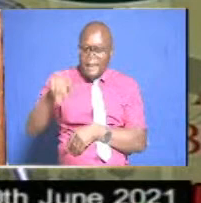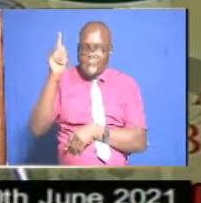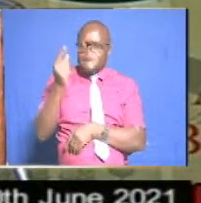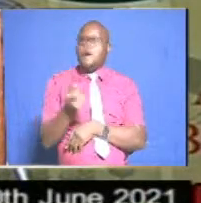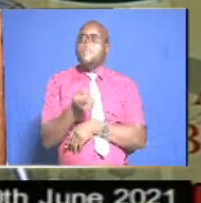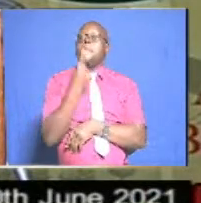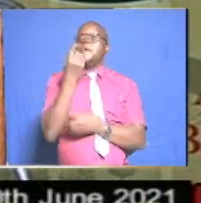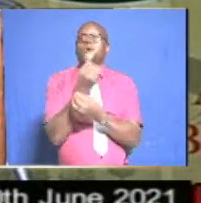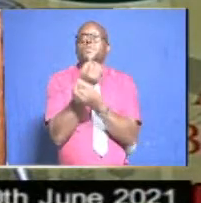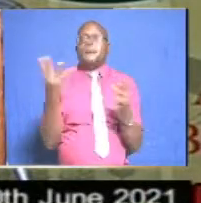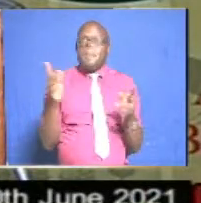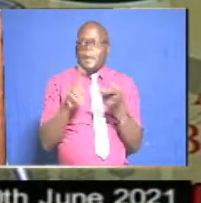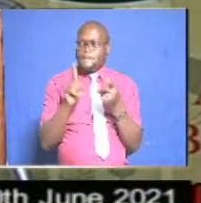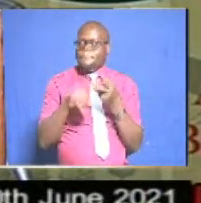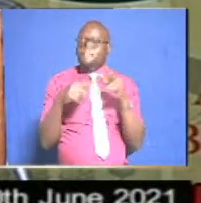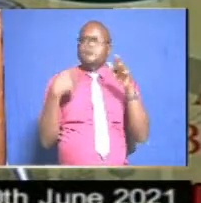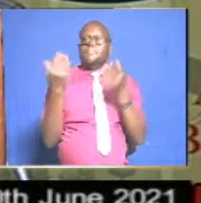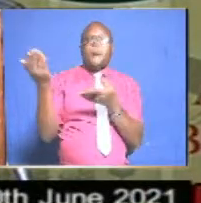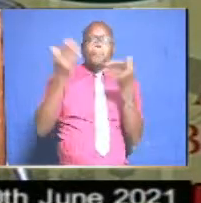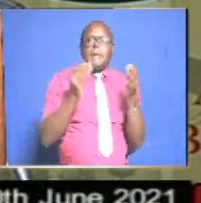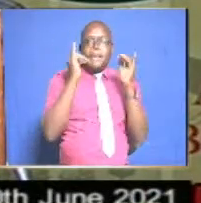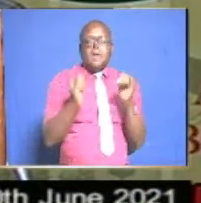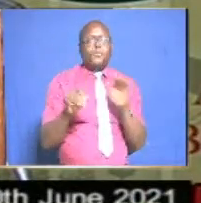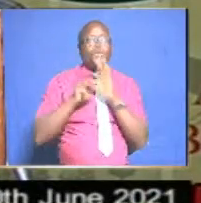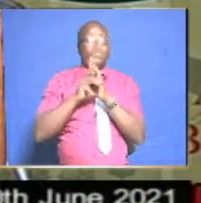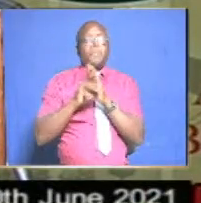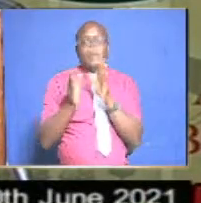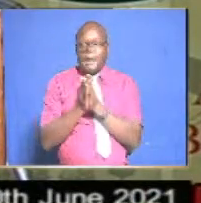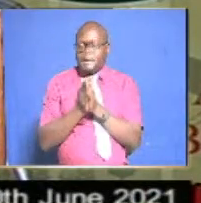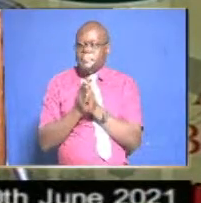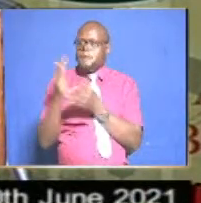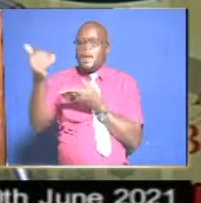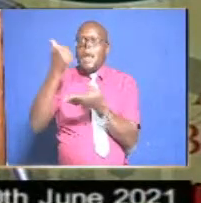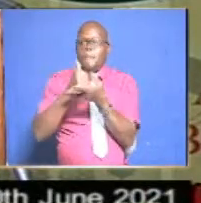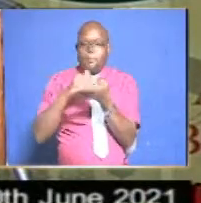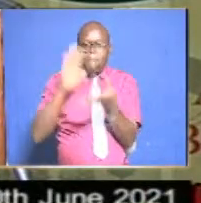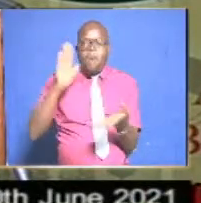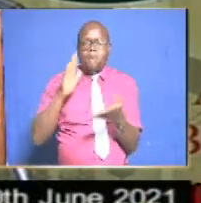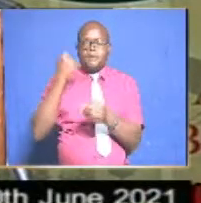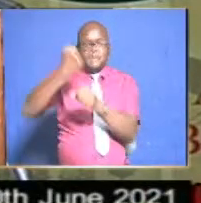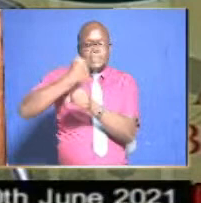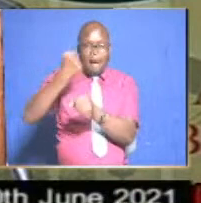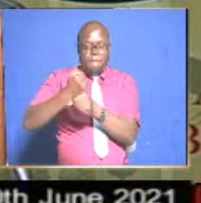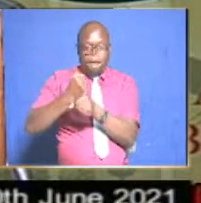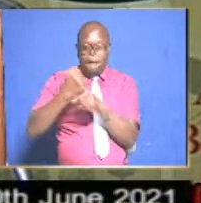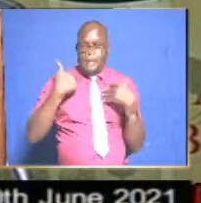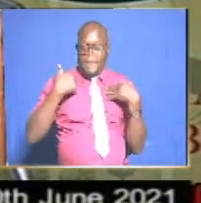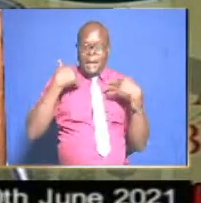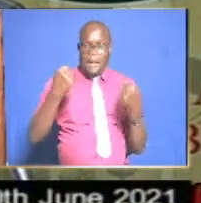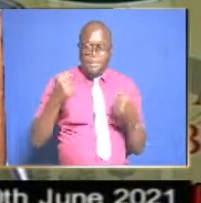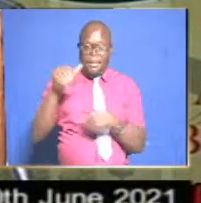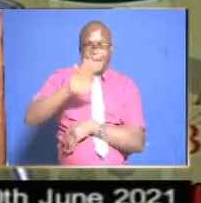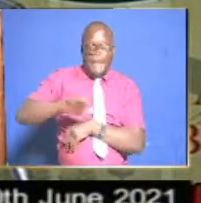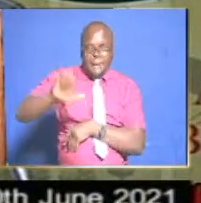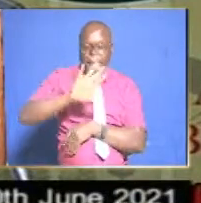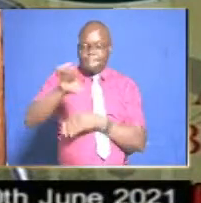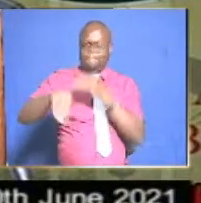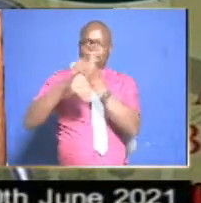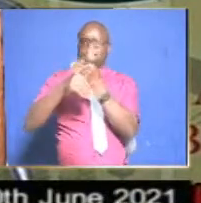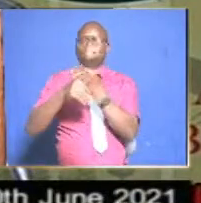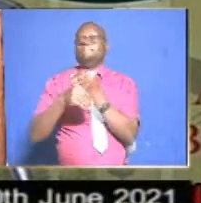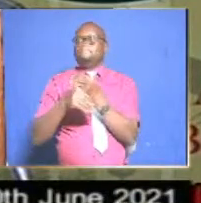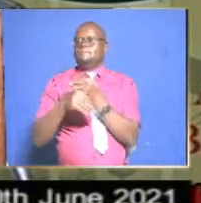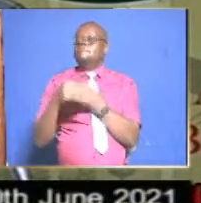supplies, installation of modern equipment, and deployment of more health personnel. In addition,